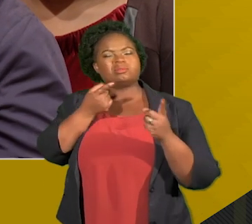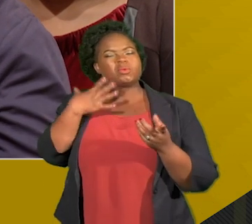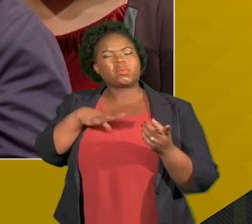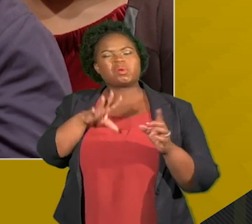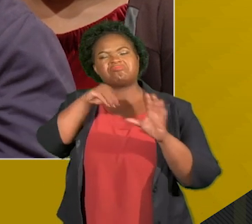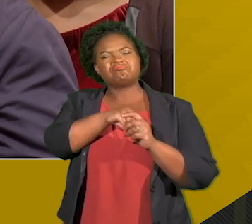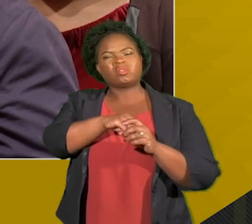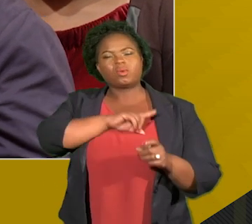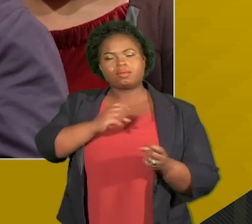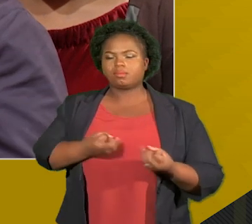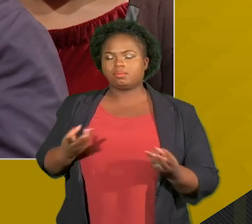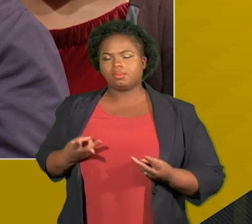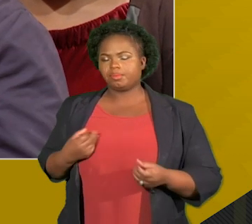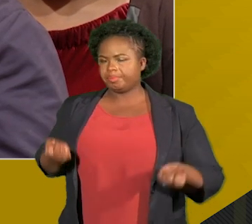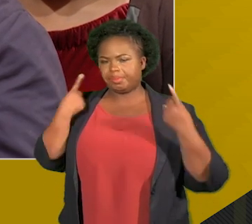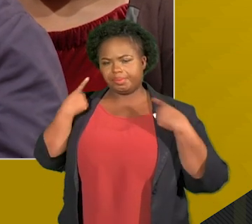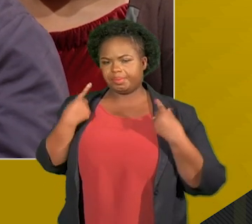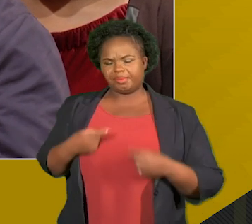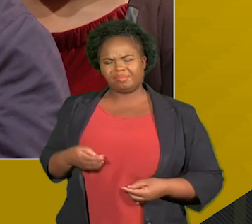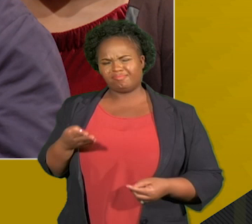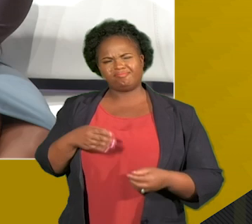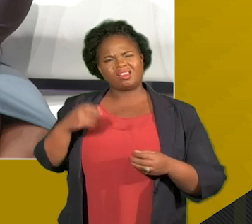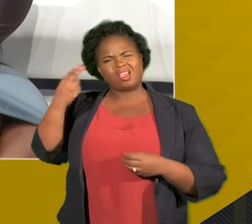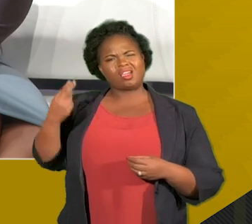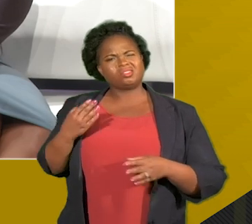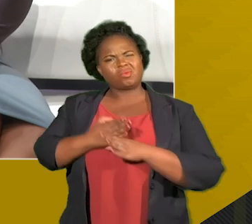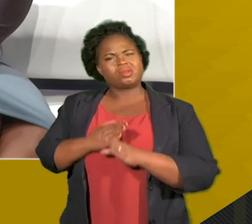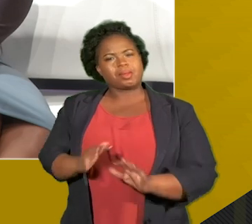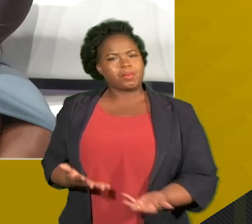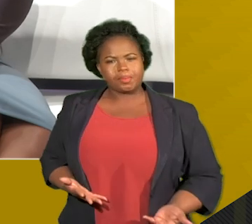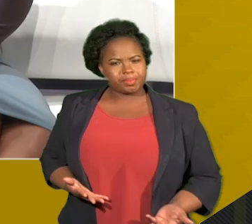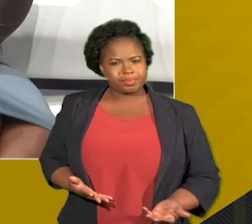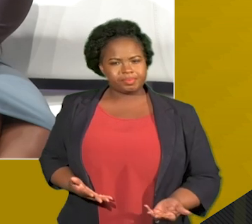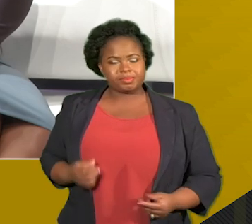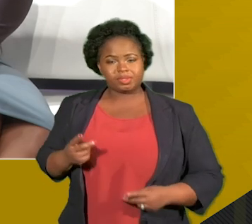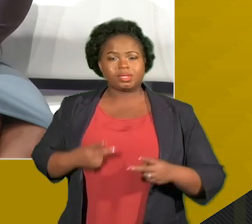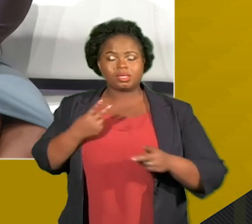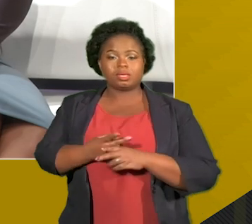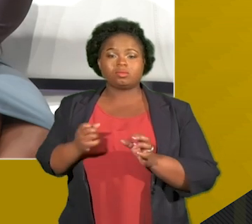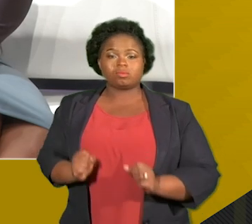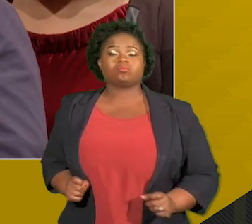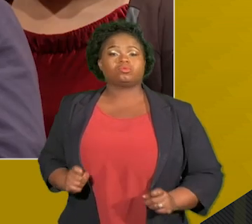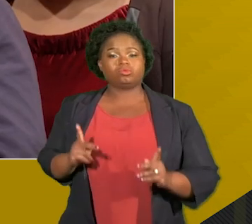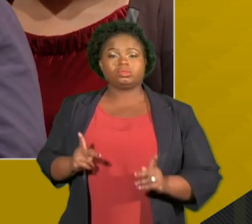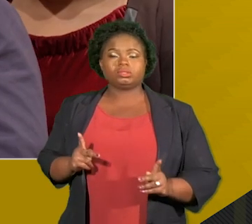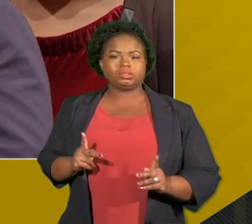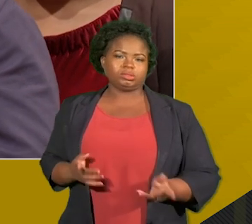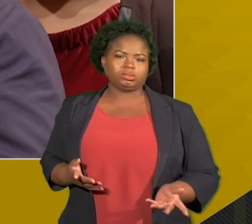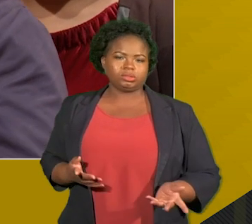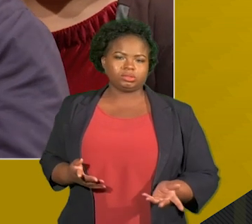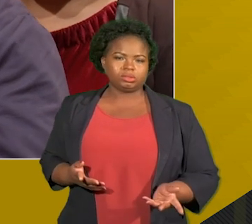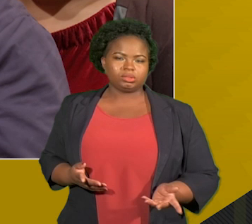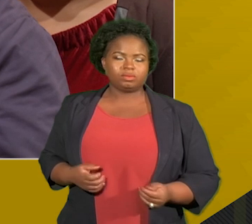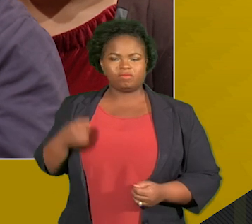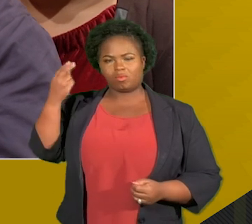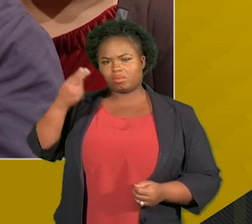of understanding of how the industry works and understanding how much opportunity there is, you know,